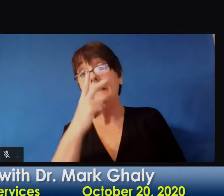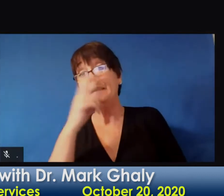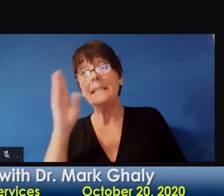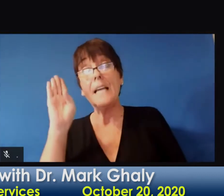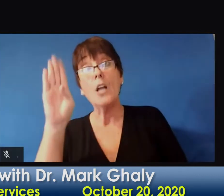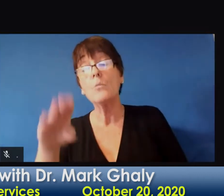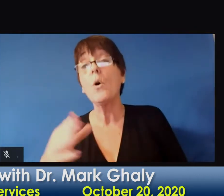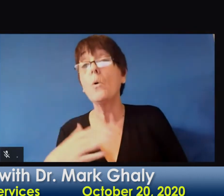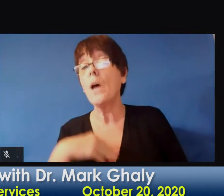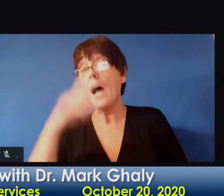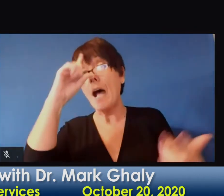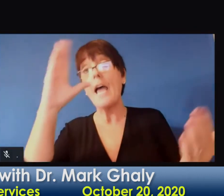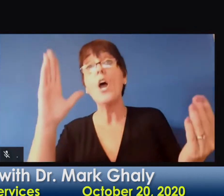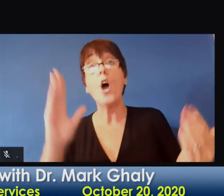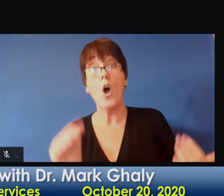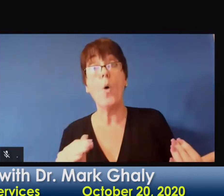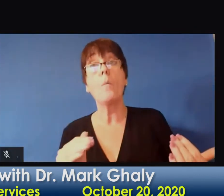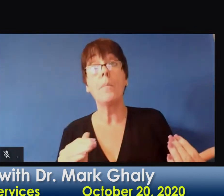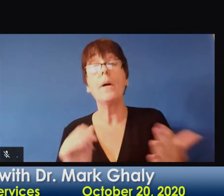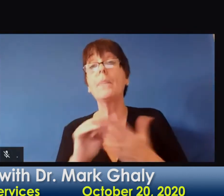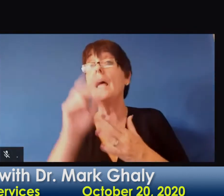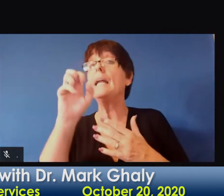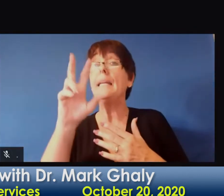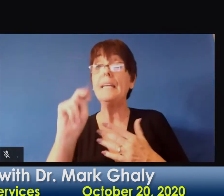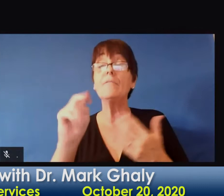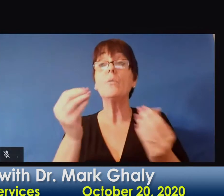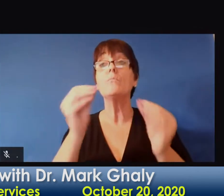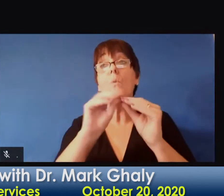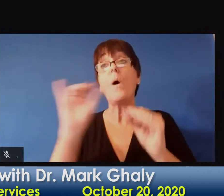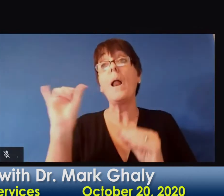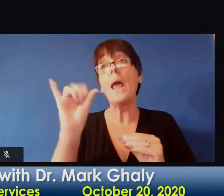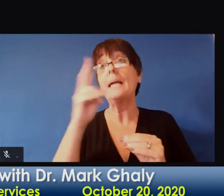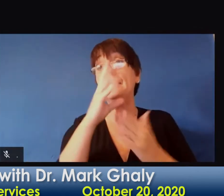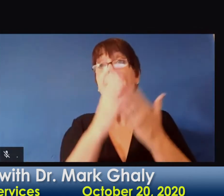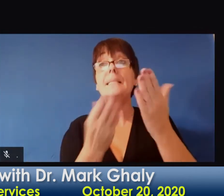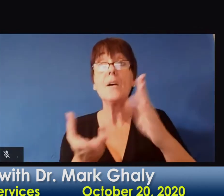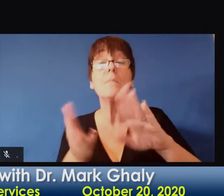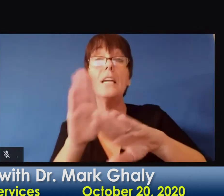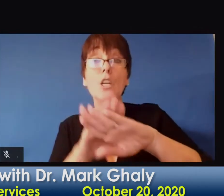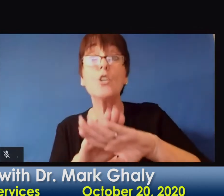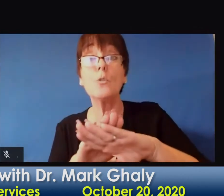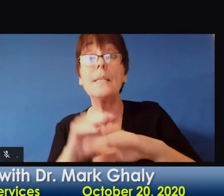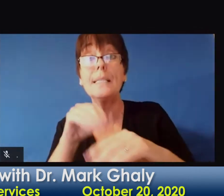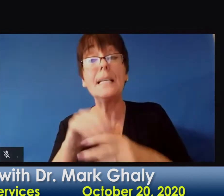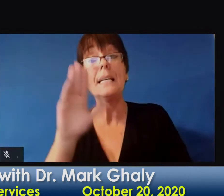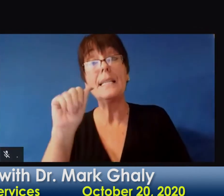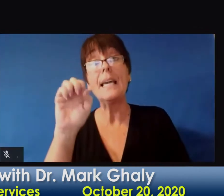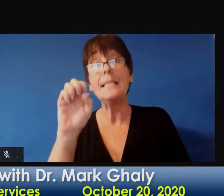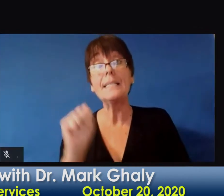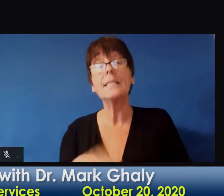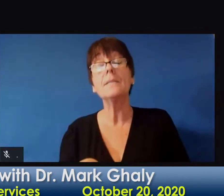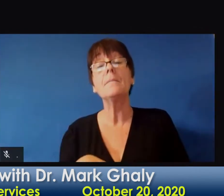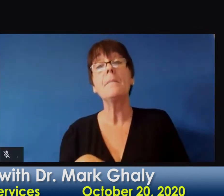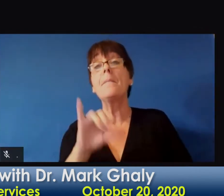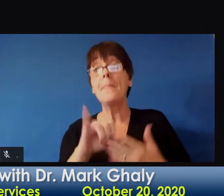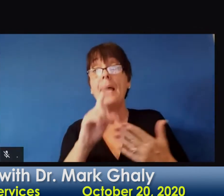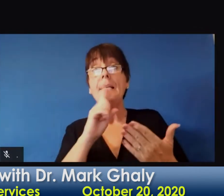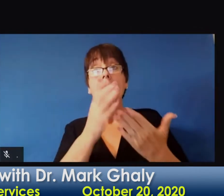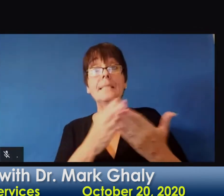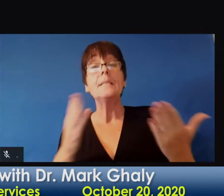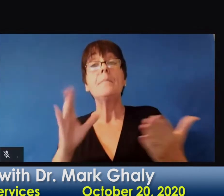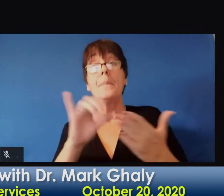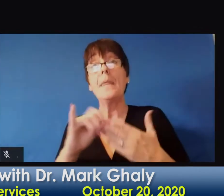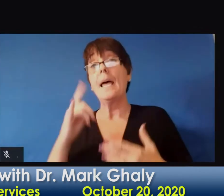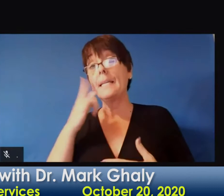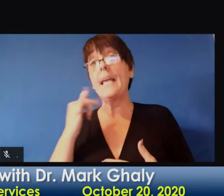really do hope that even though we'll likely see some increase in cases, that it's something that